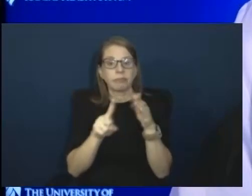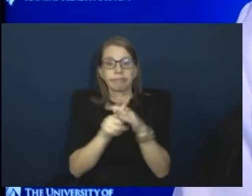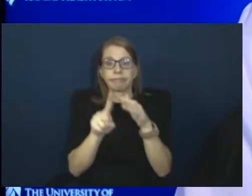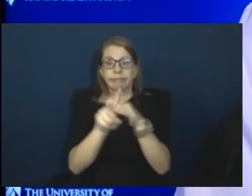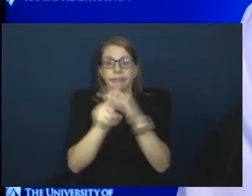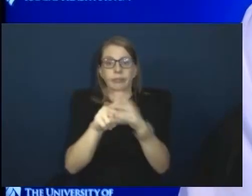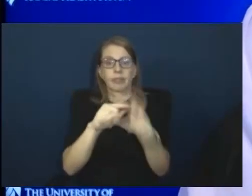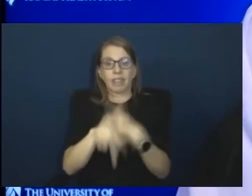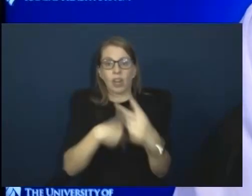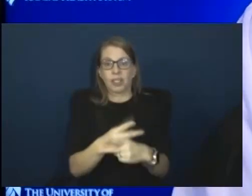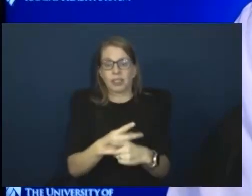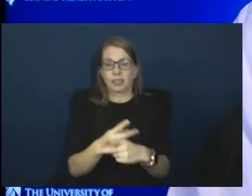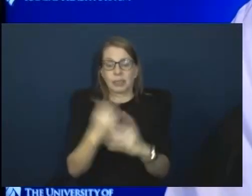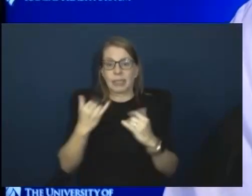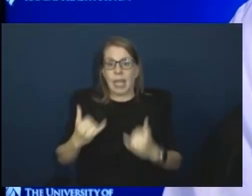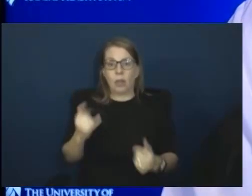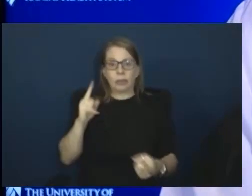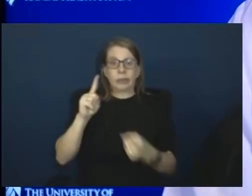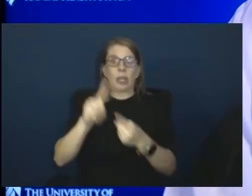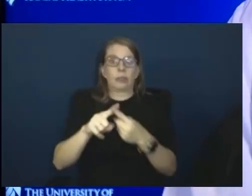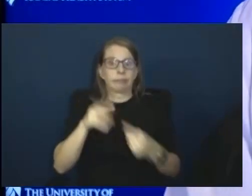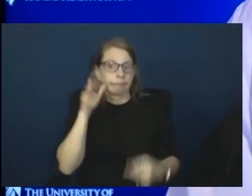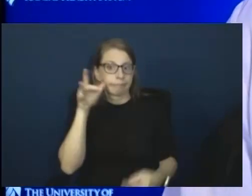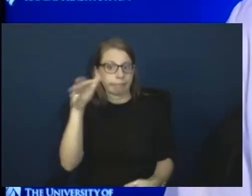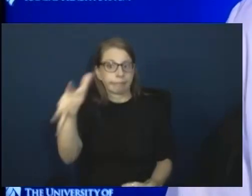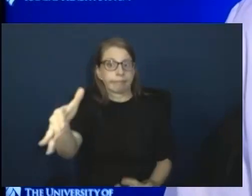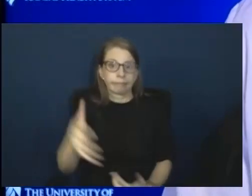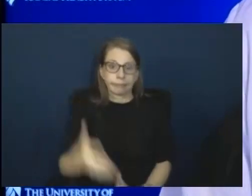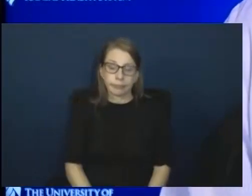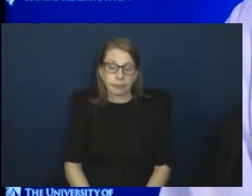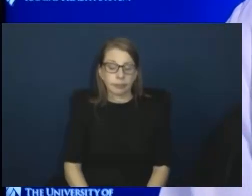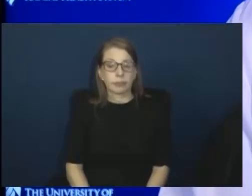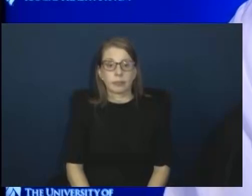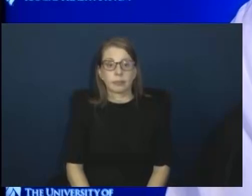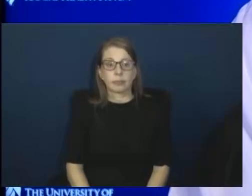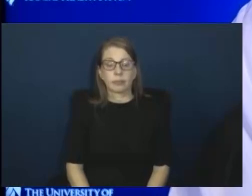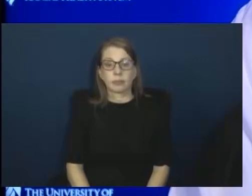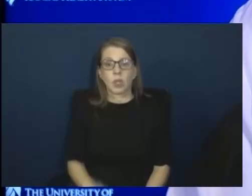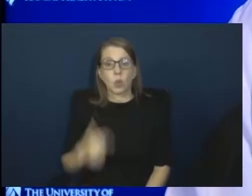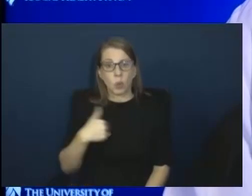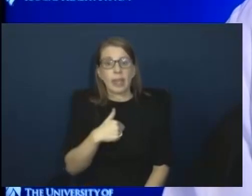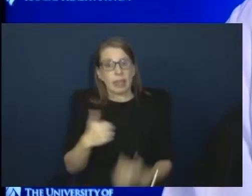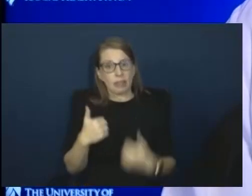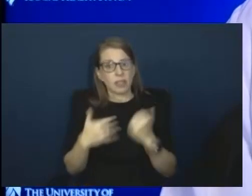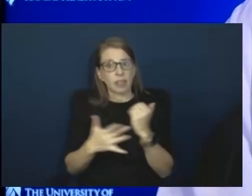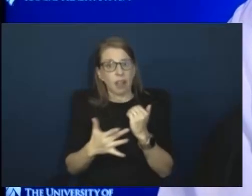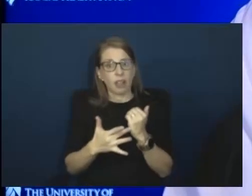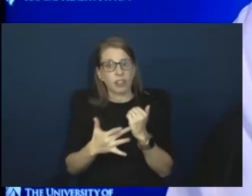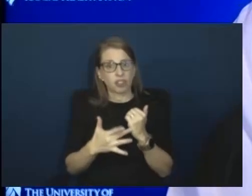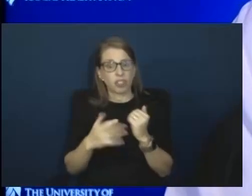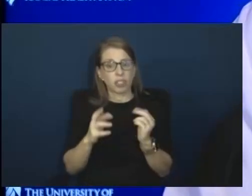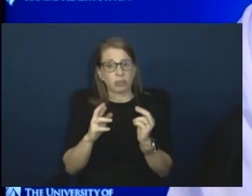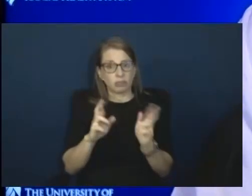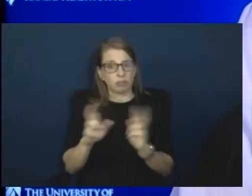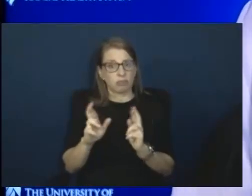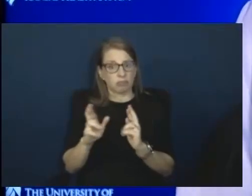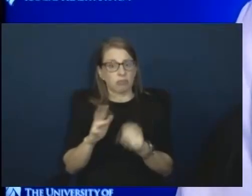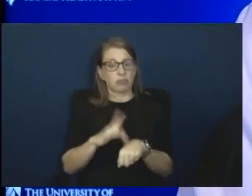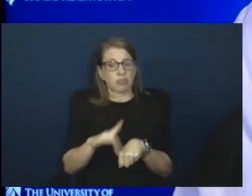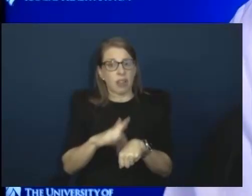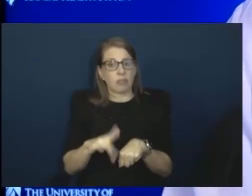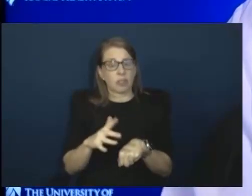from now until whenever. Because, number one, we have the technology. We have readily available technology to do